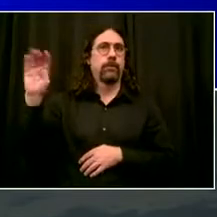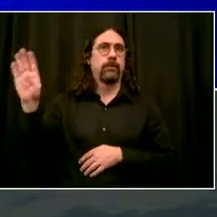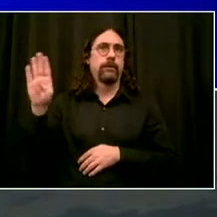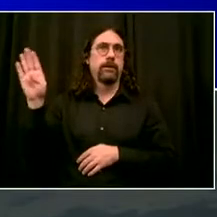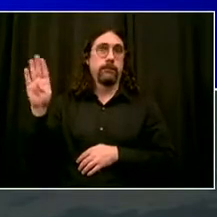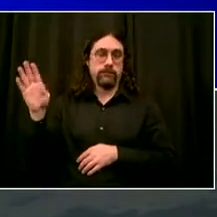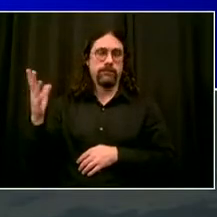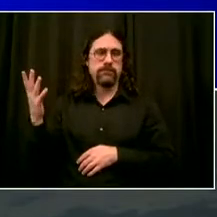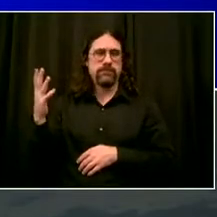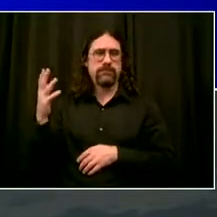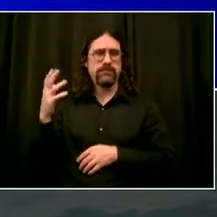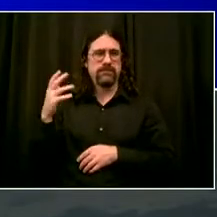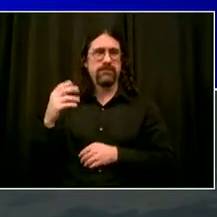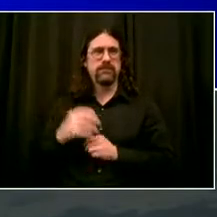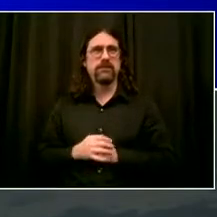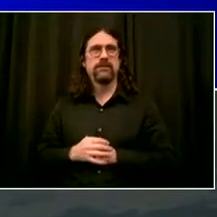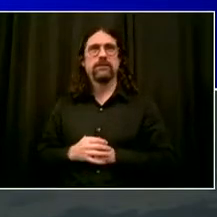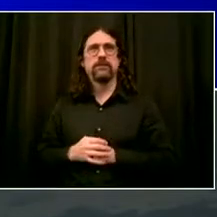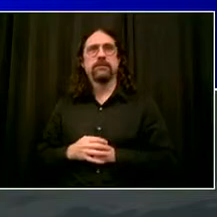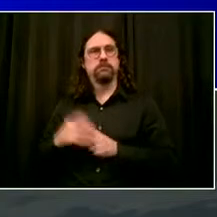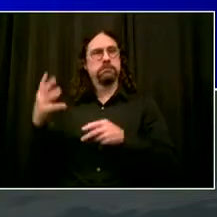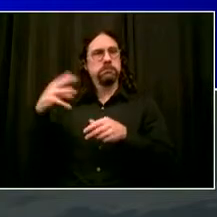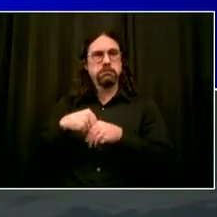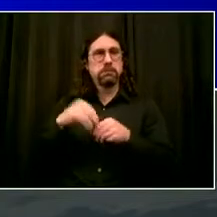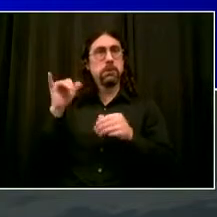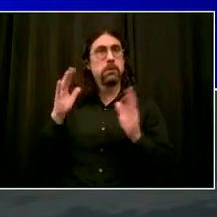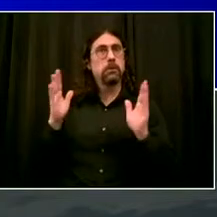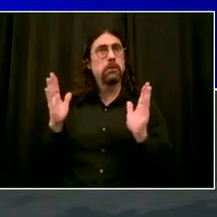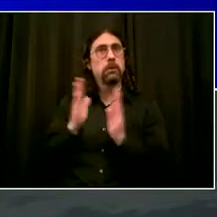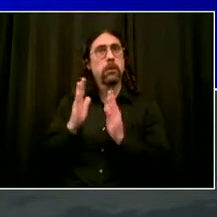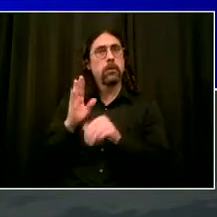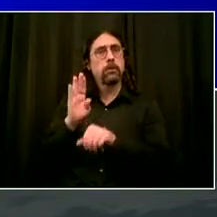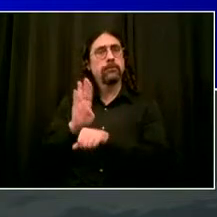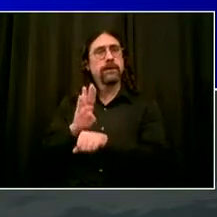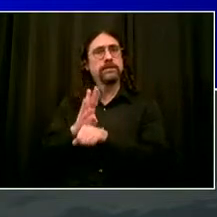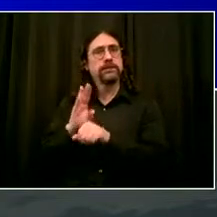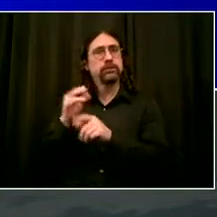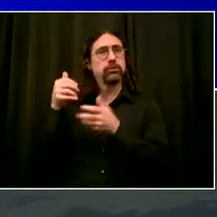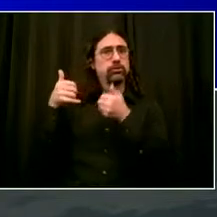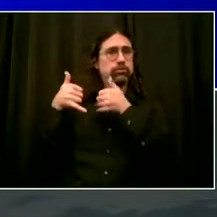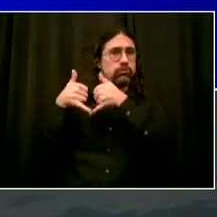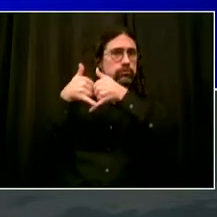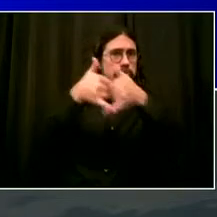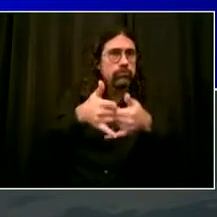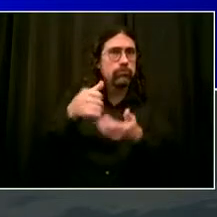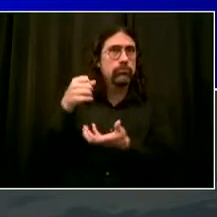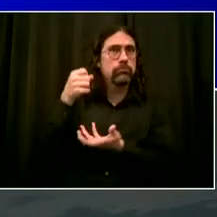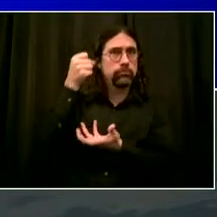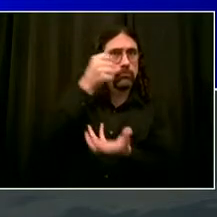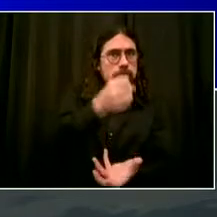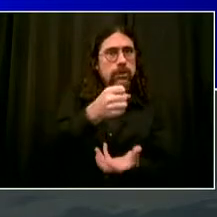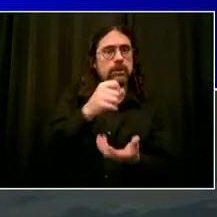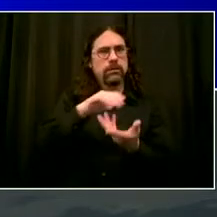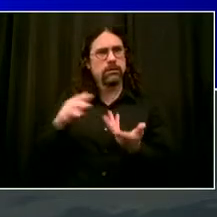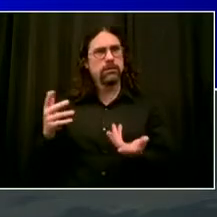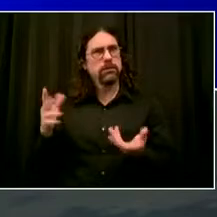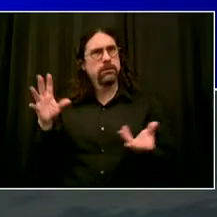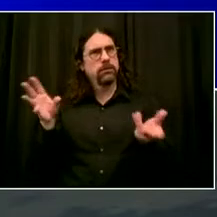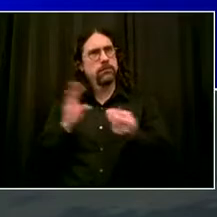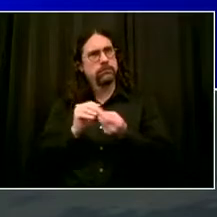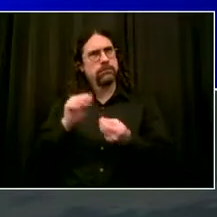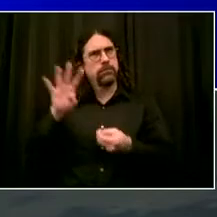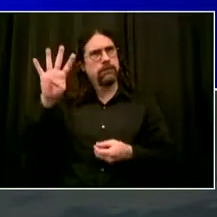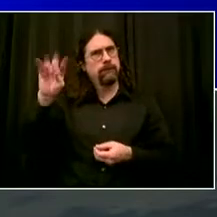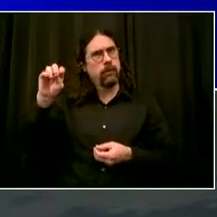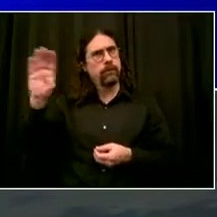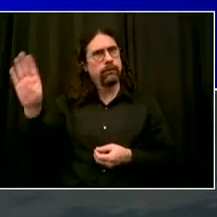because all of those good Investments are now wearing off and people are running out of money and they're running out of time and we need